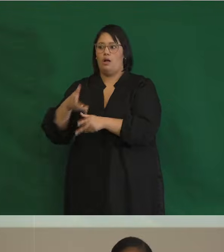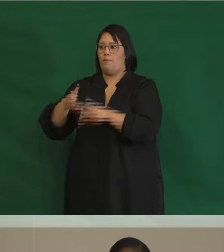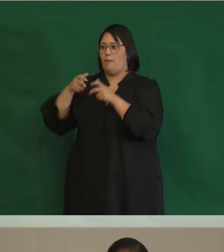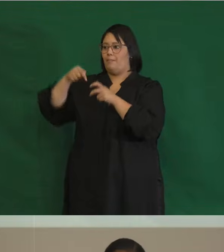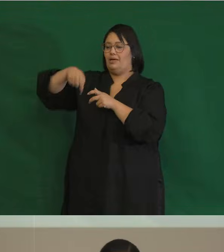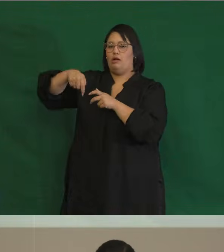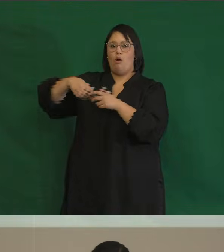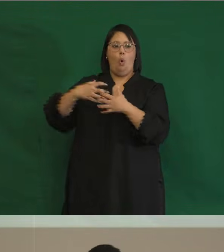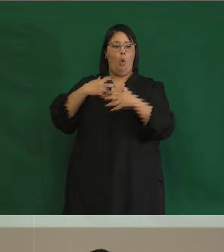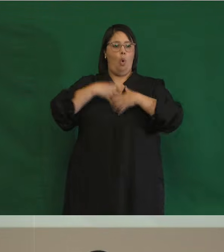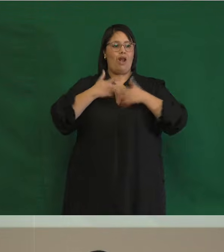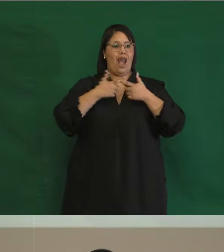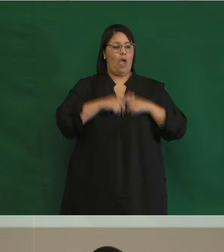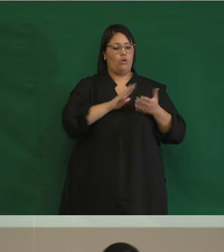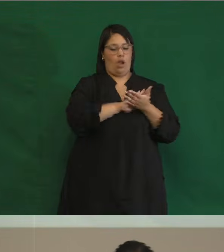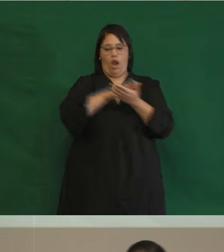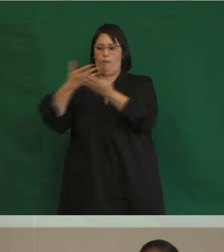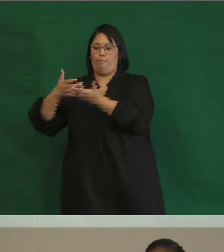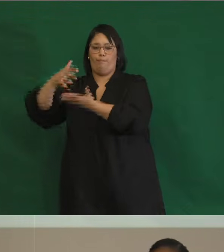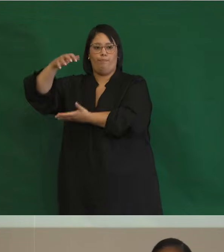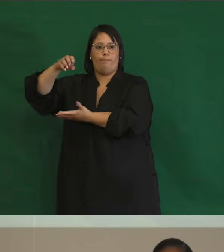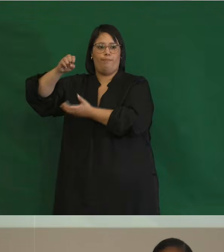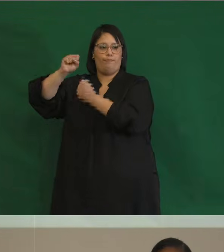in their own language.